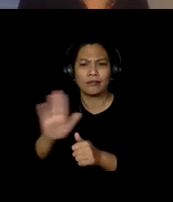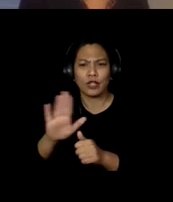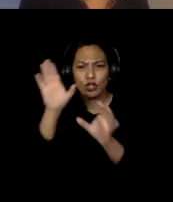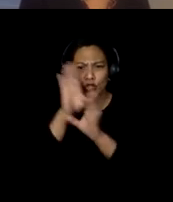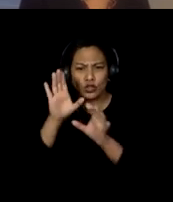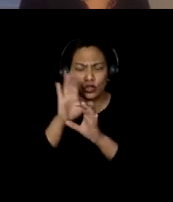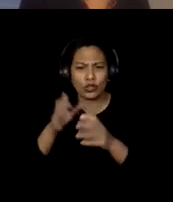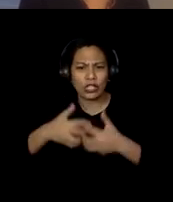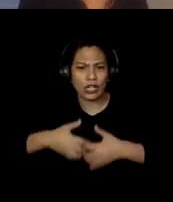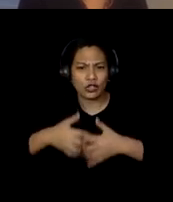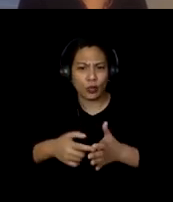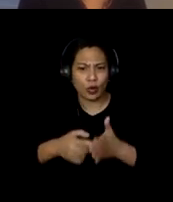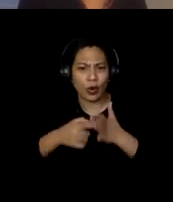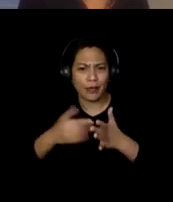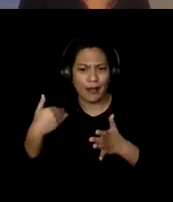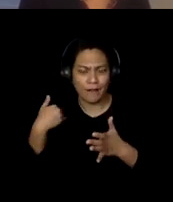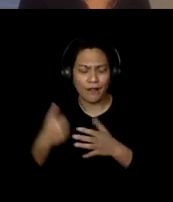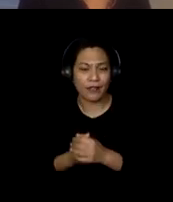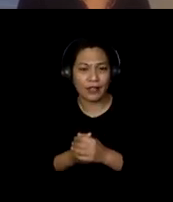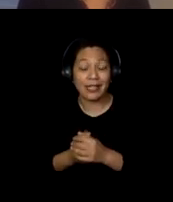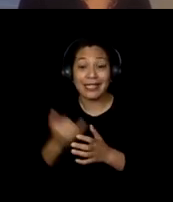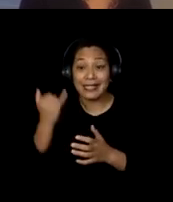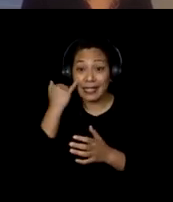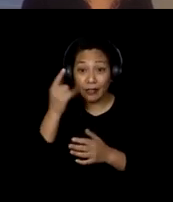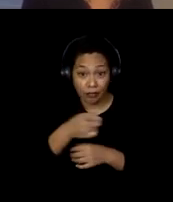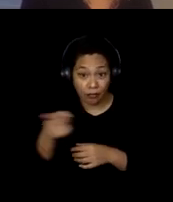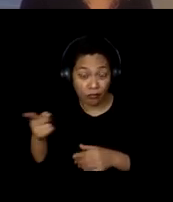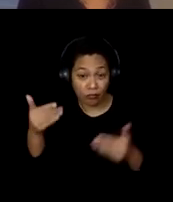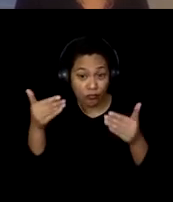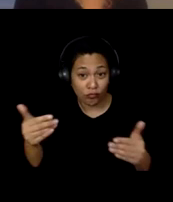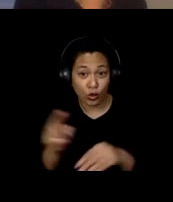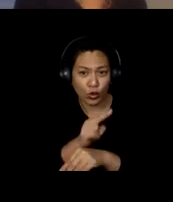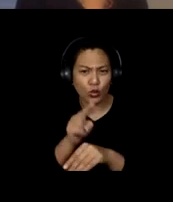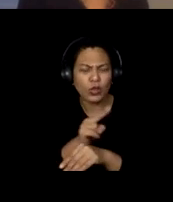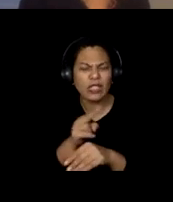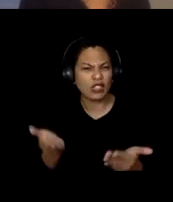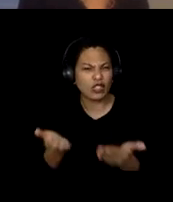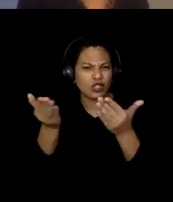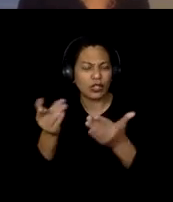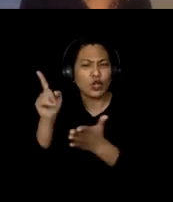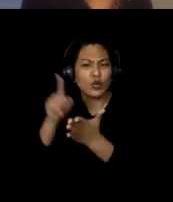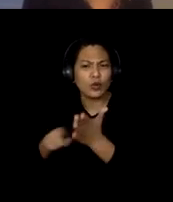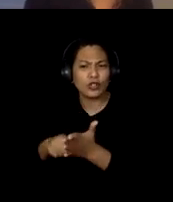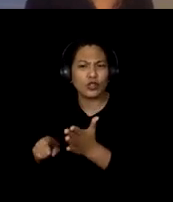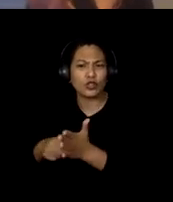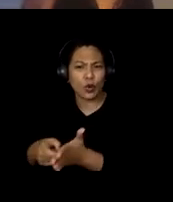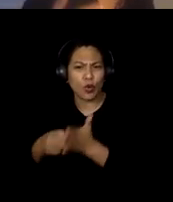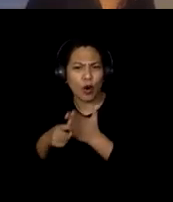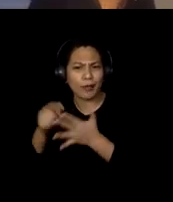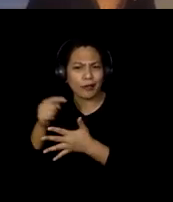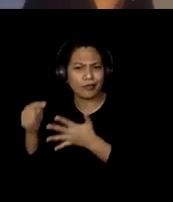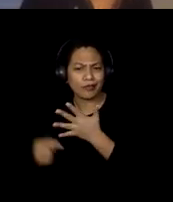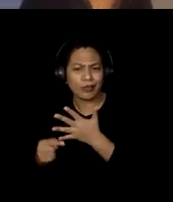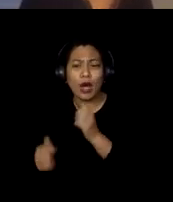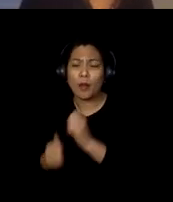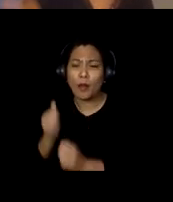engine requirements. So if you're going to use them, you need to just read up a little bit on what they require. Most of them have very structured